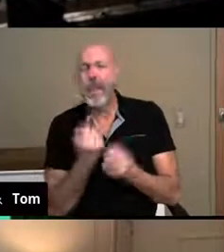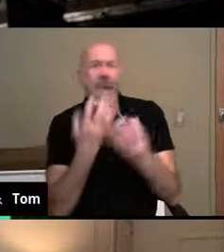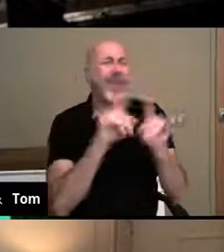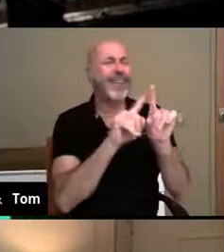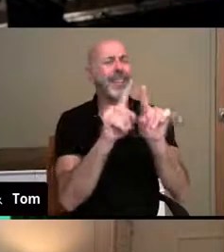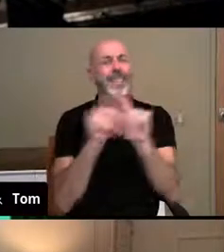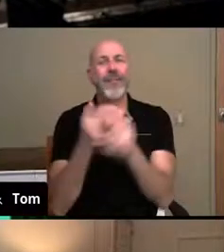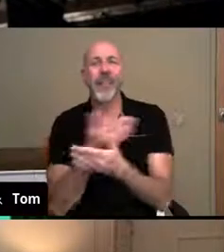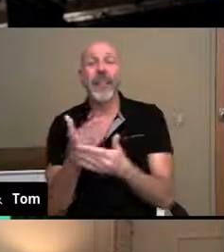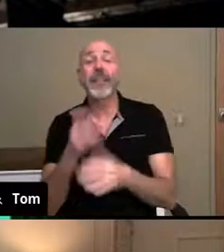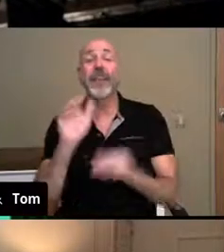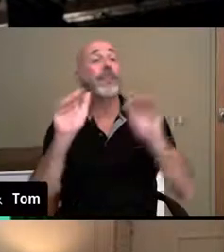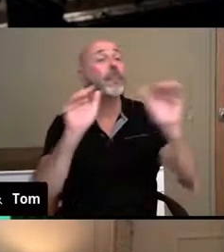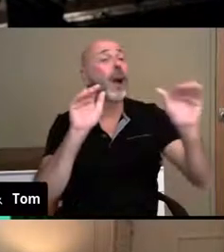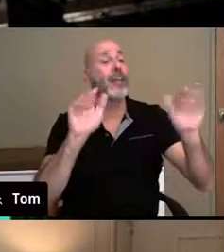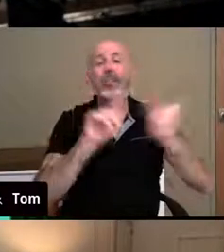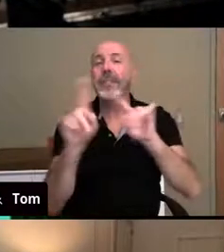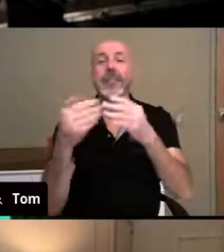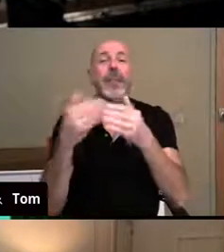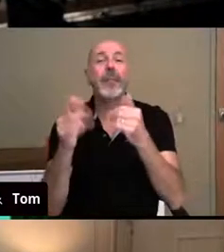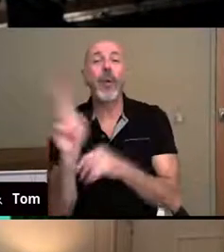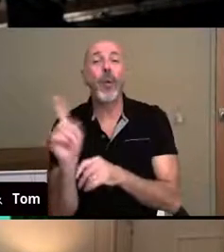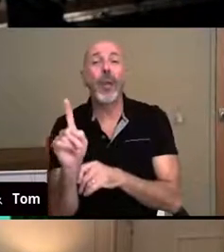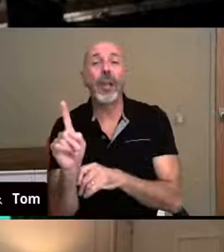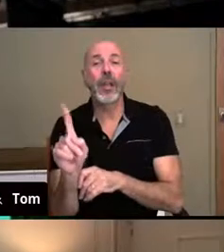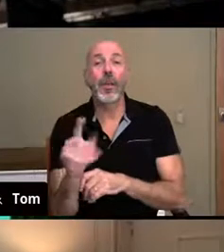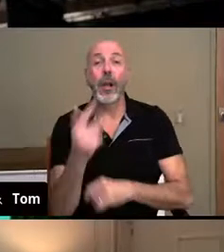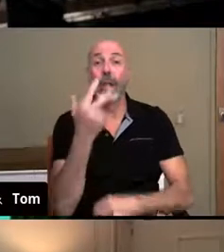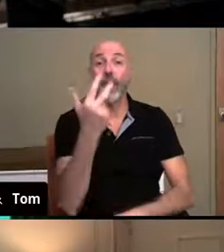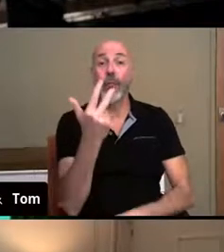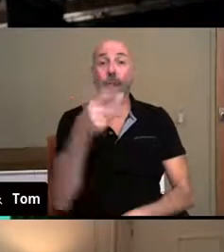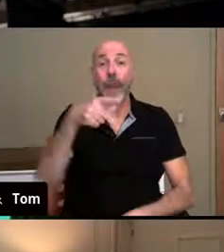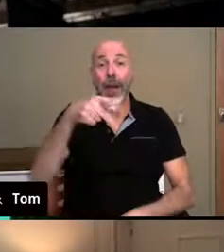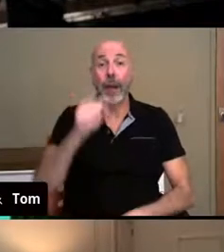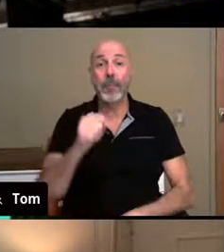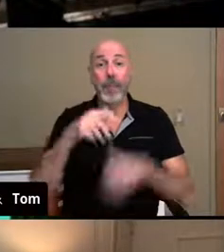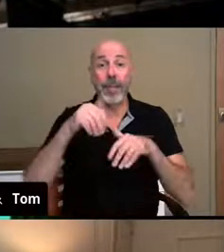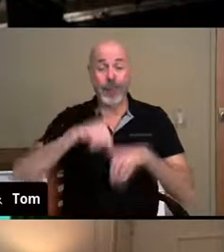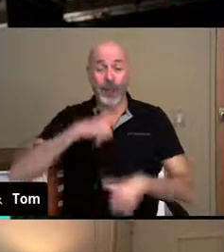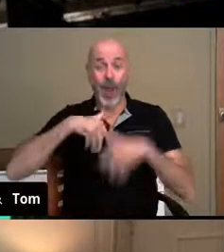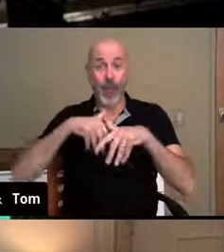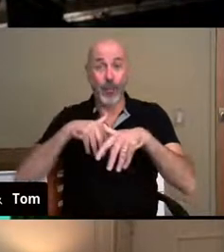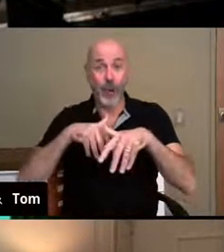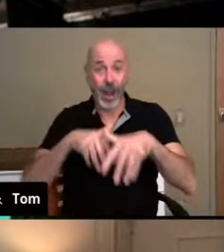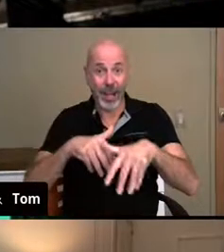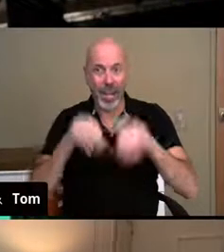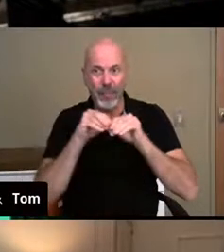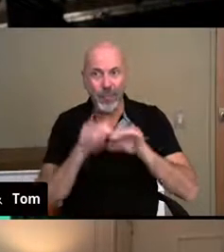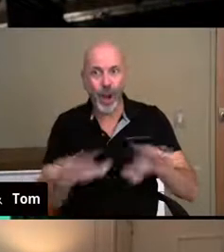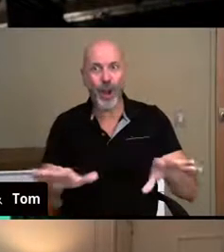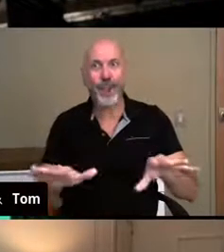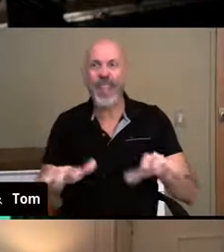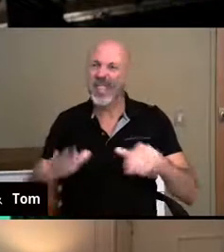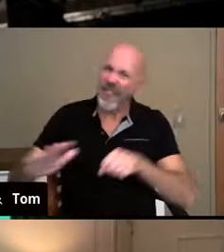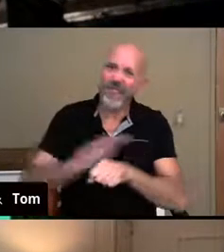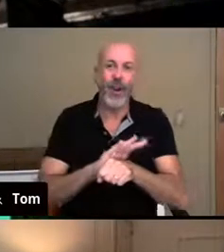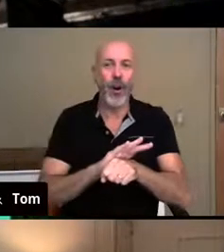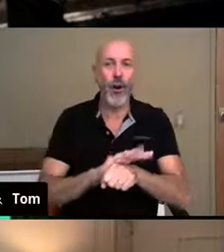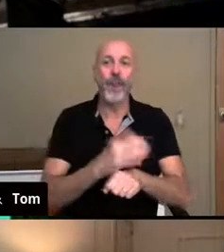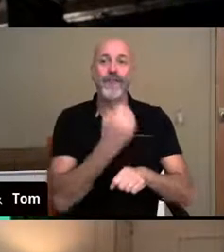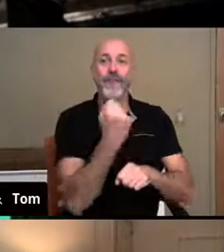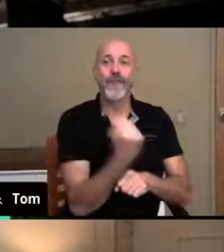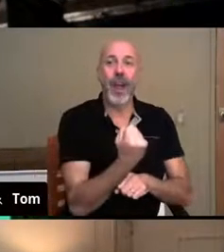reminder, wherever you are in the world, 3 Palm Springs Pride parades broadcast in their entirety on the Friday,